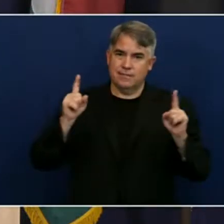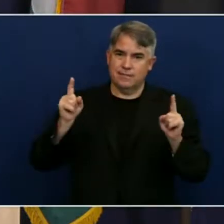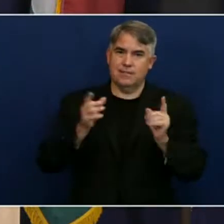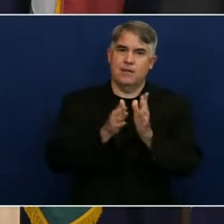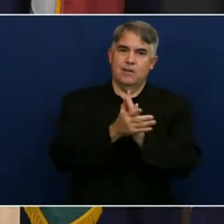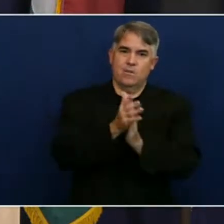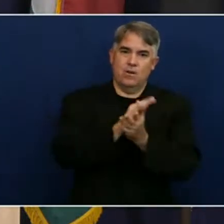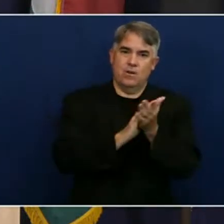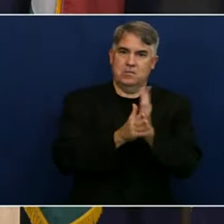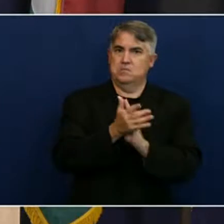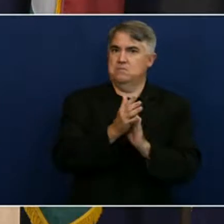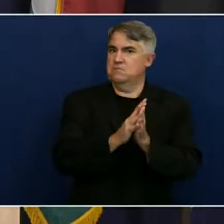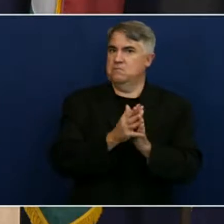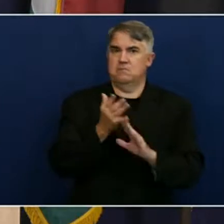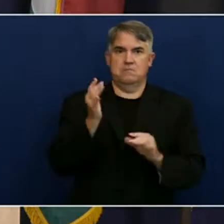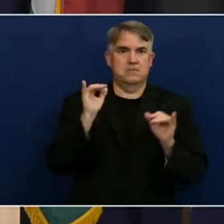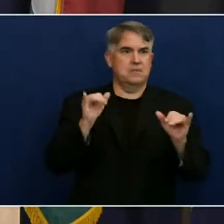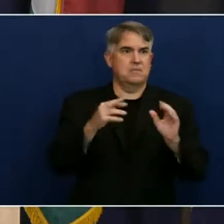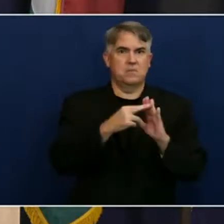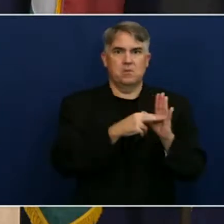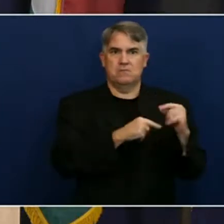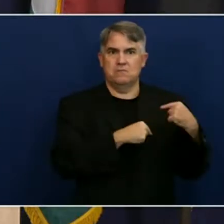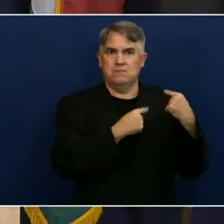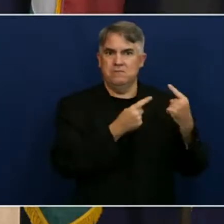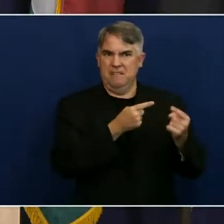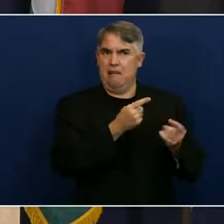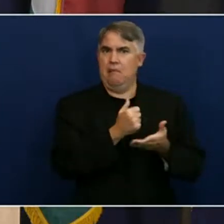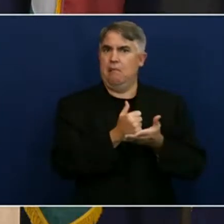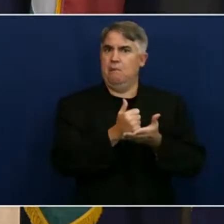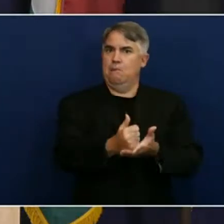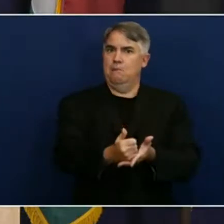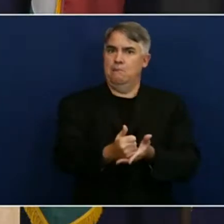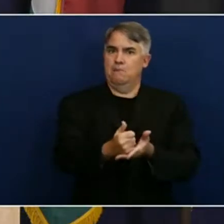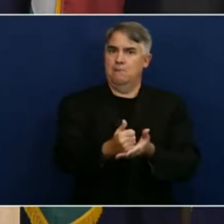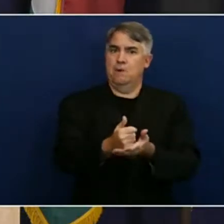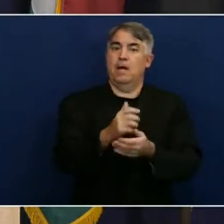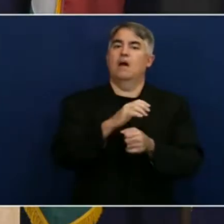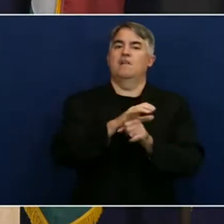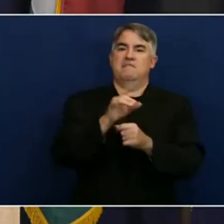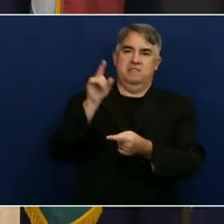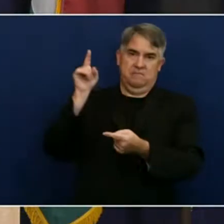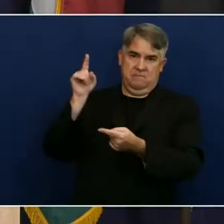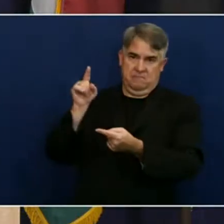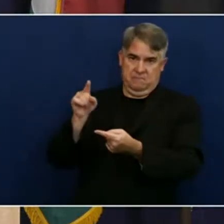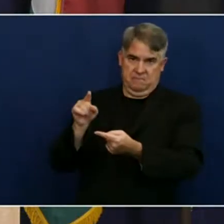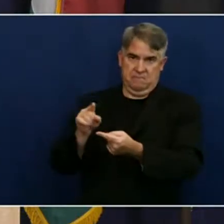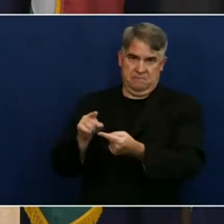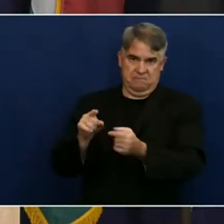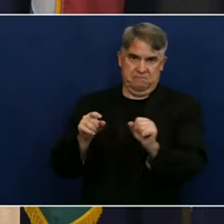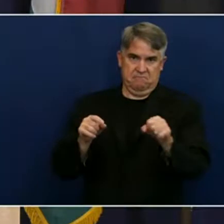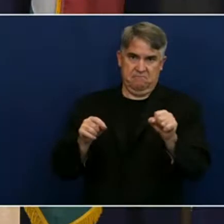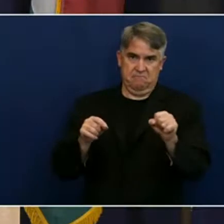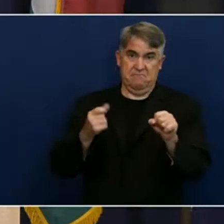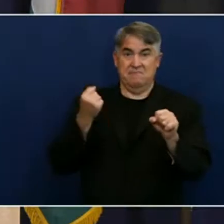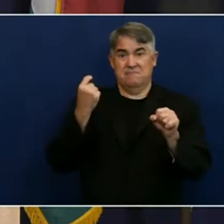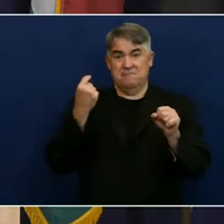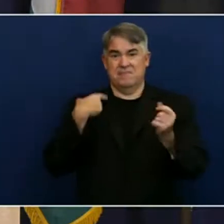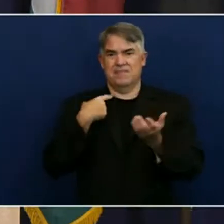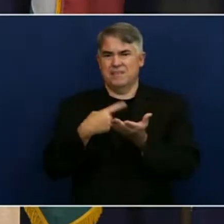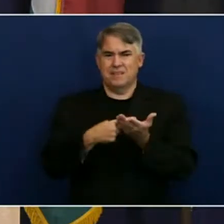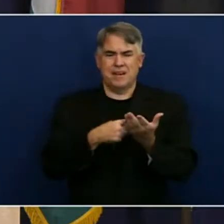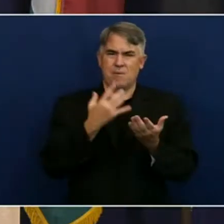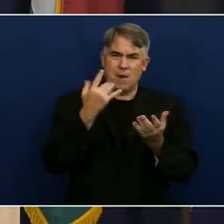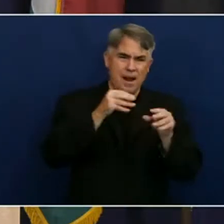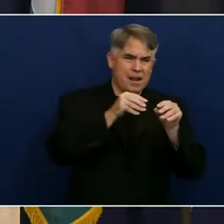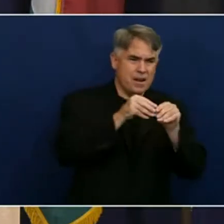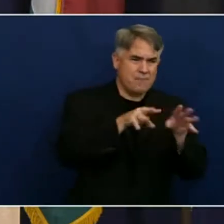nothing that's changed here. We are seeing a decline overall in all of the outbreaks, but the way that